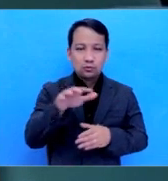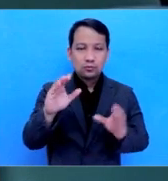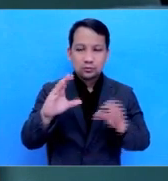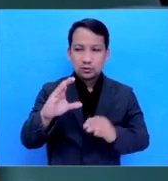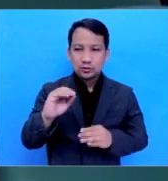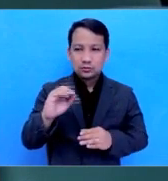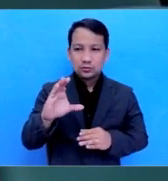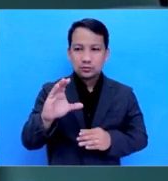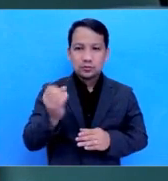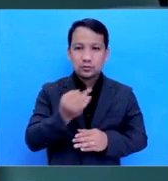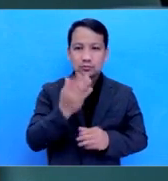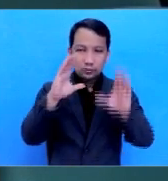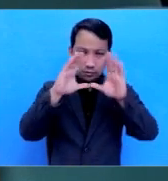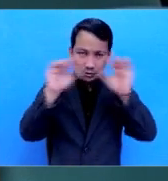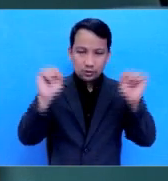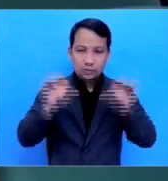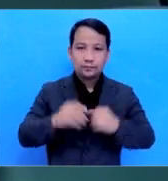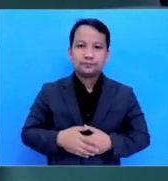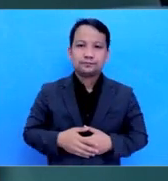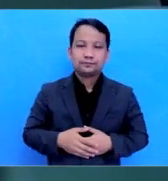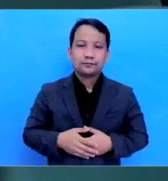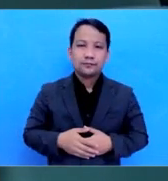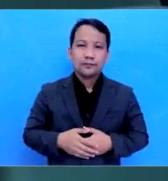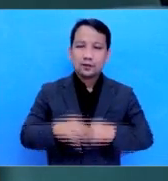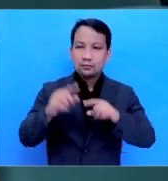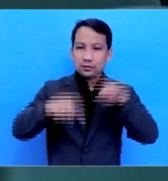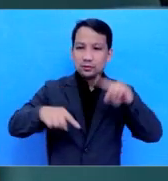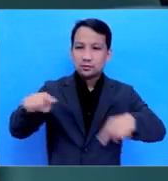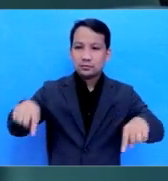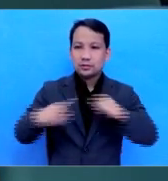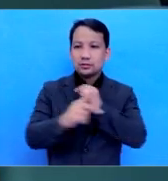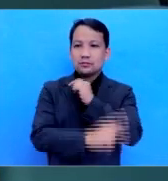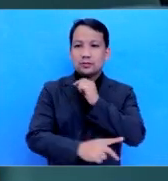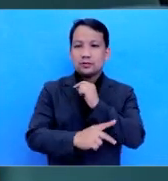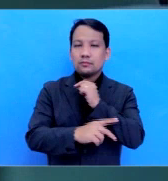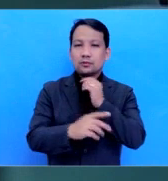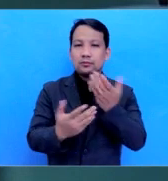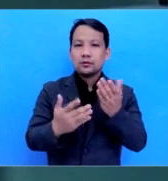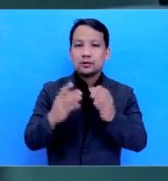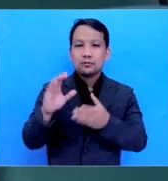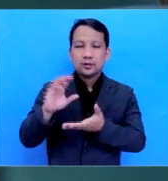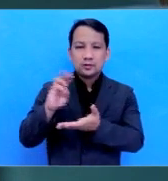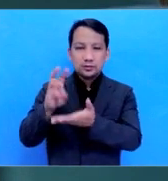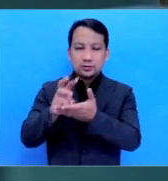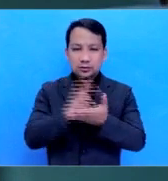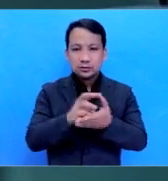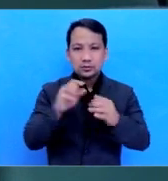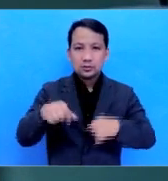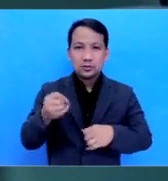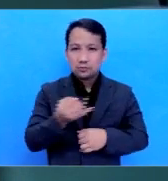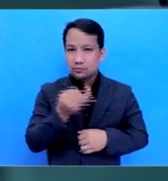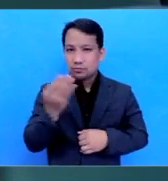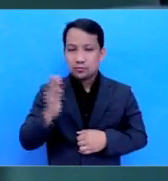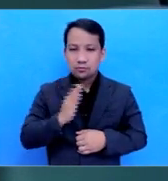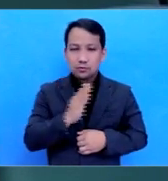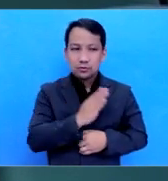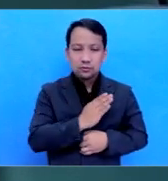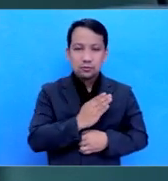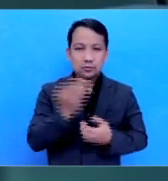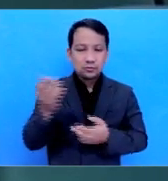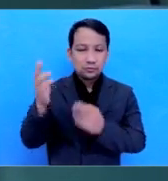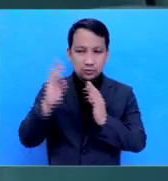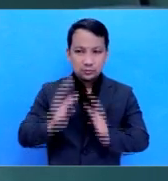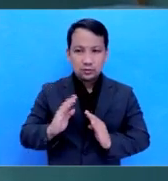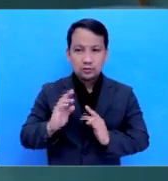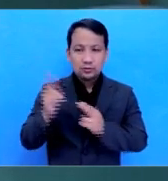for president from the various provincial and city boards of canvassers found by this honorable board